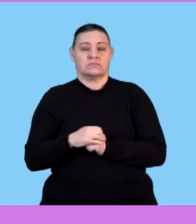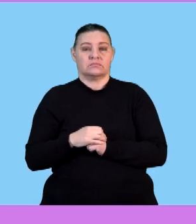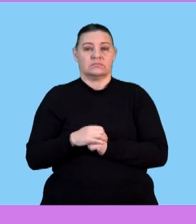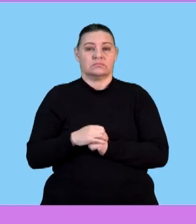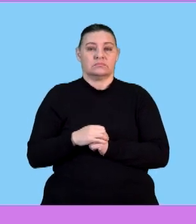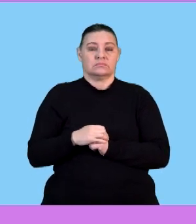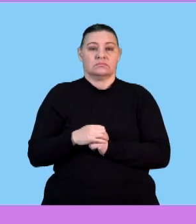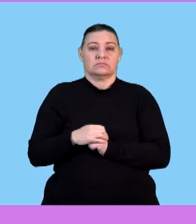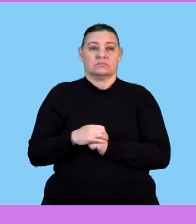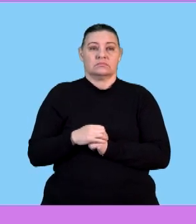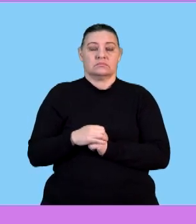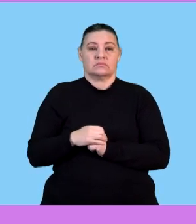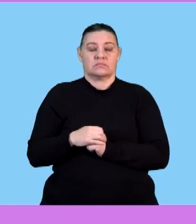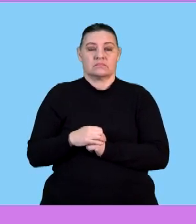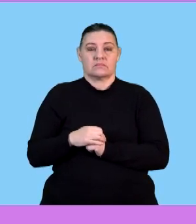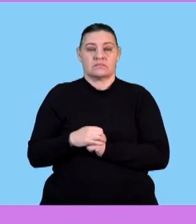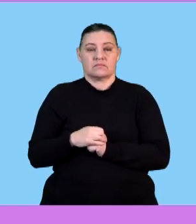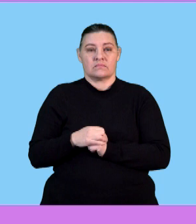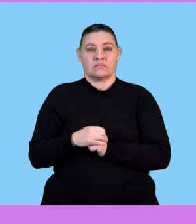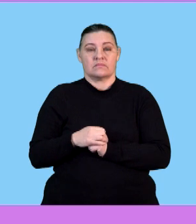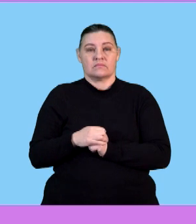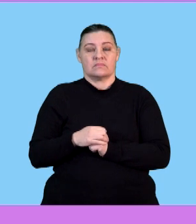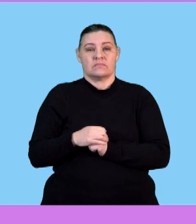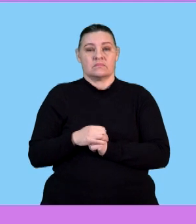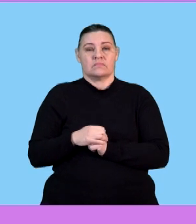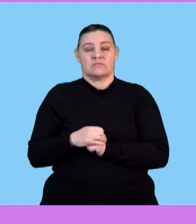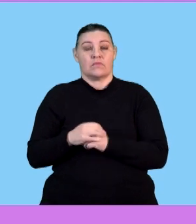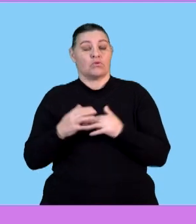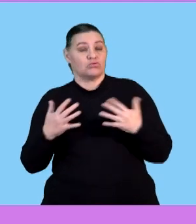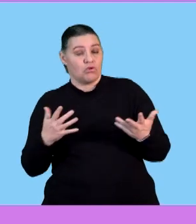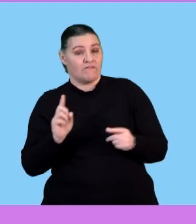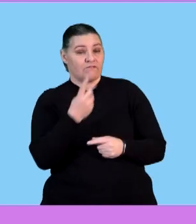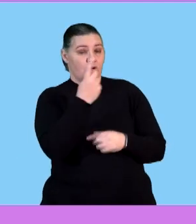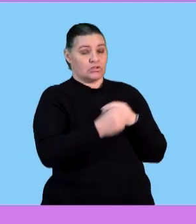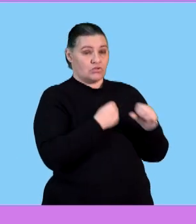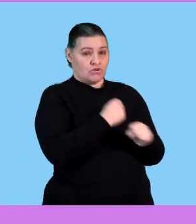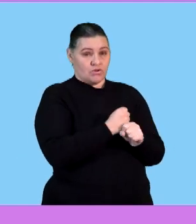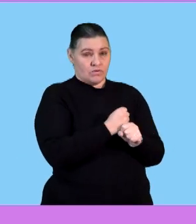Bank B. All right. So for year 1,